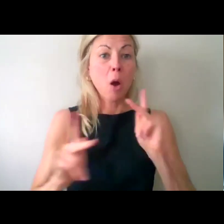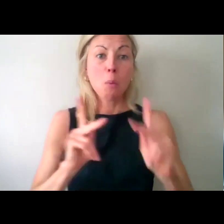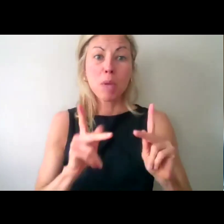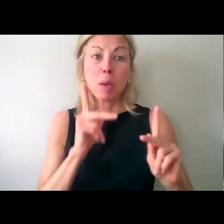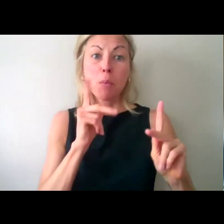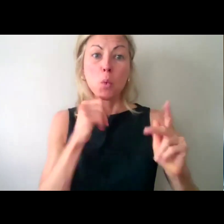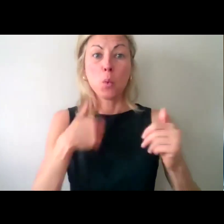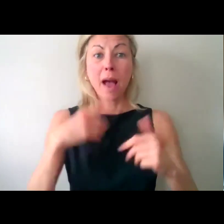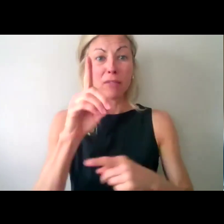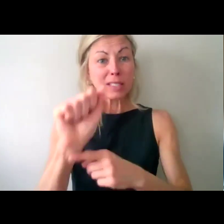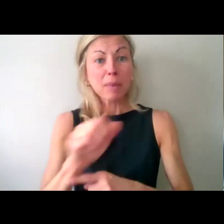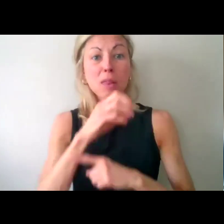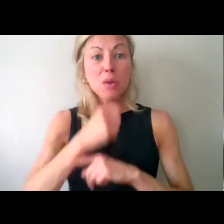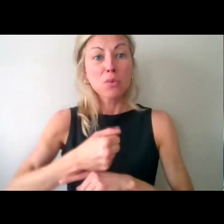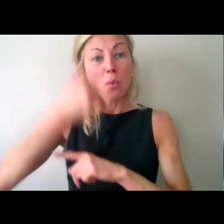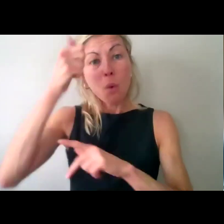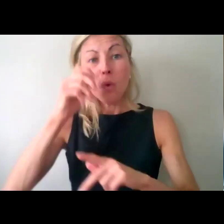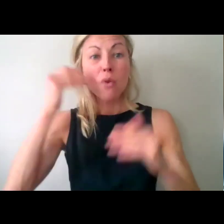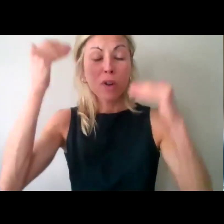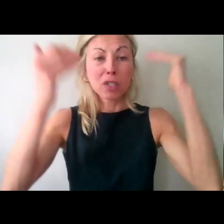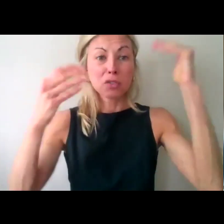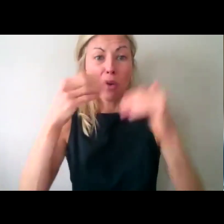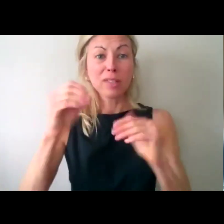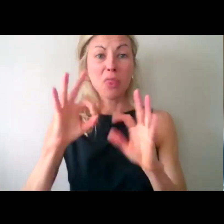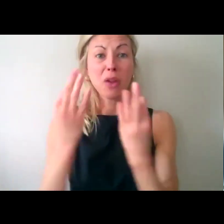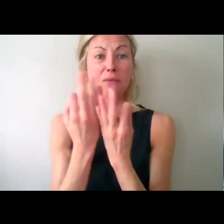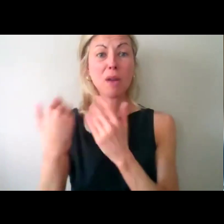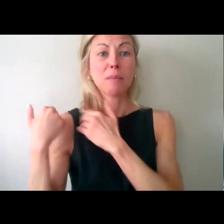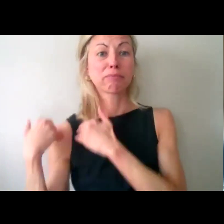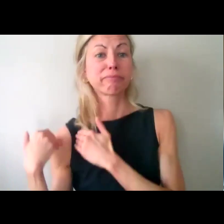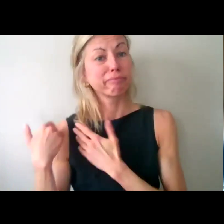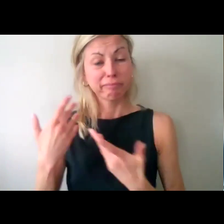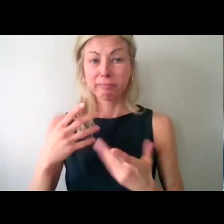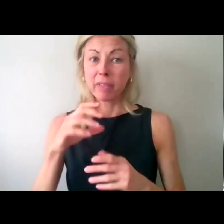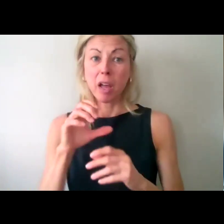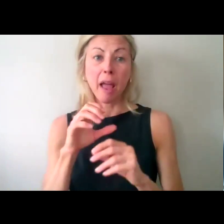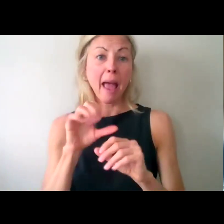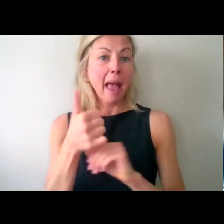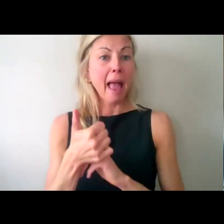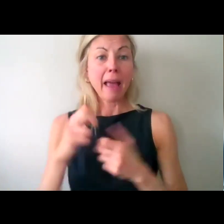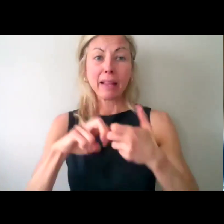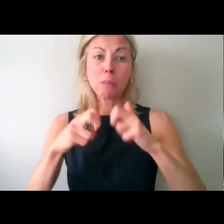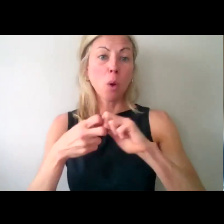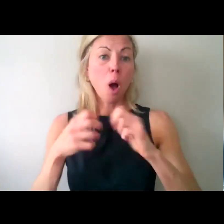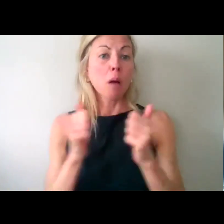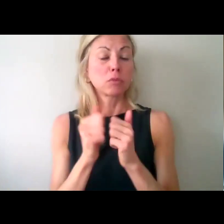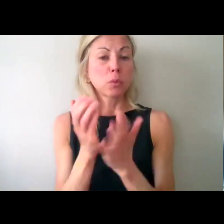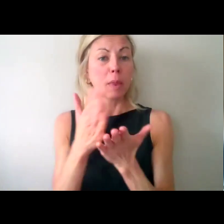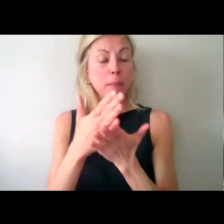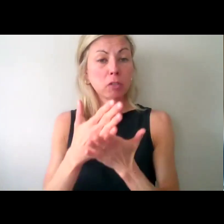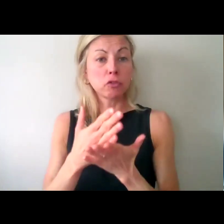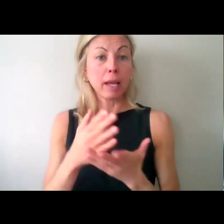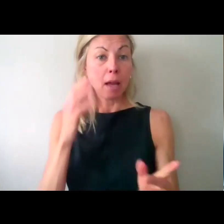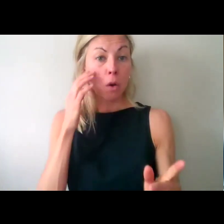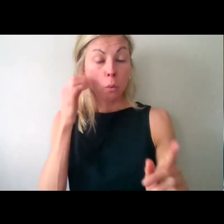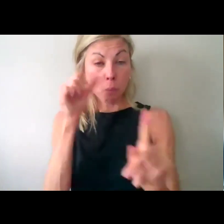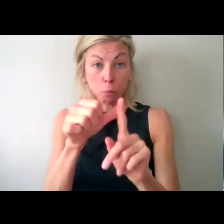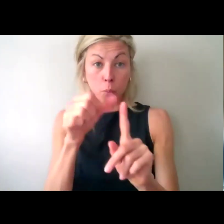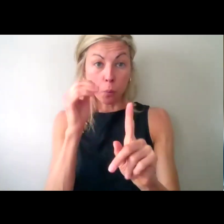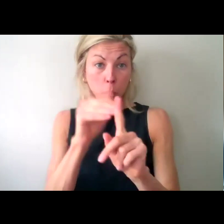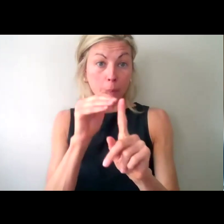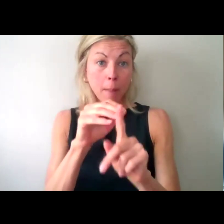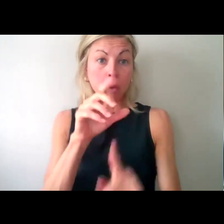families to bear the brunt of any budget shortfall that the state is facing this year. Keep in mind that by 2030, 30%